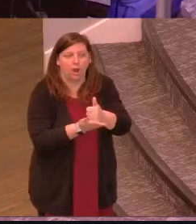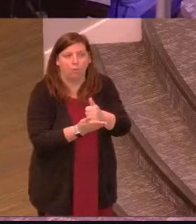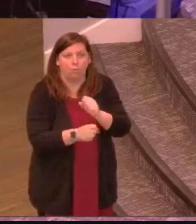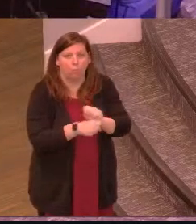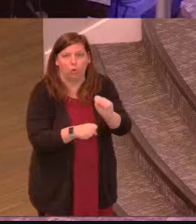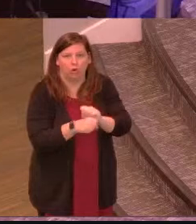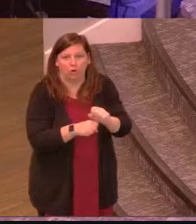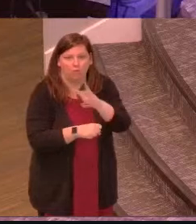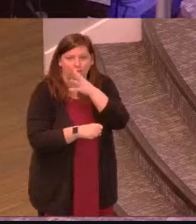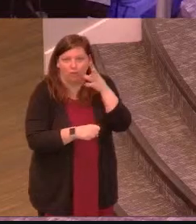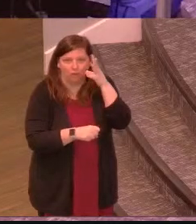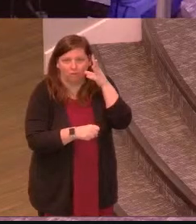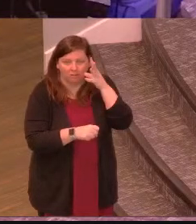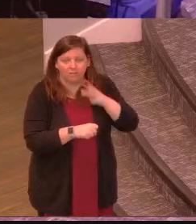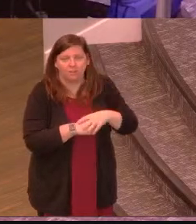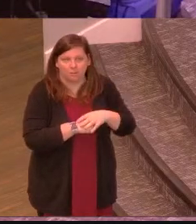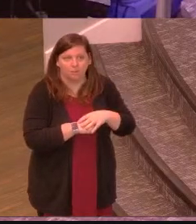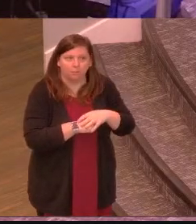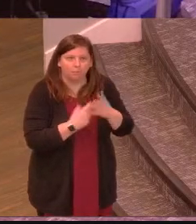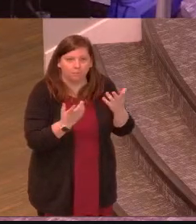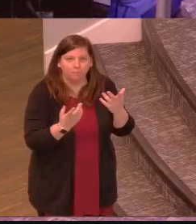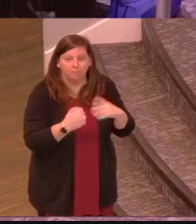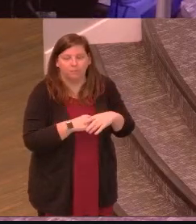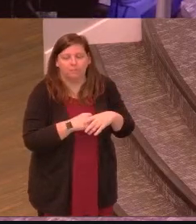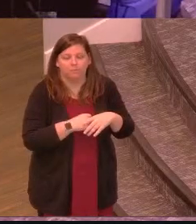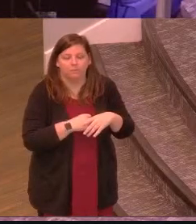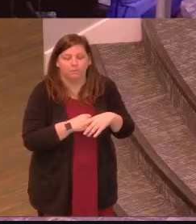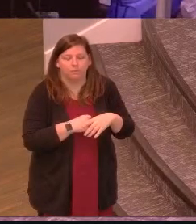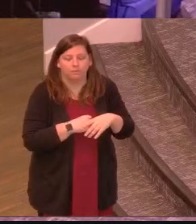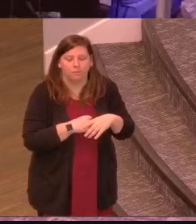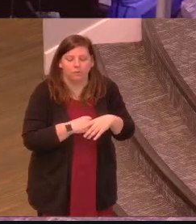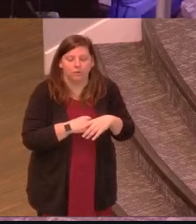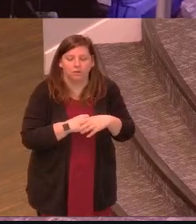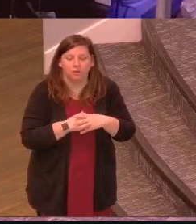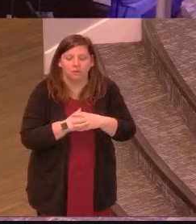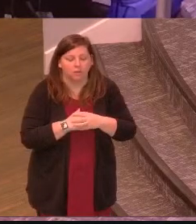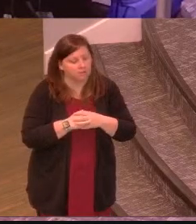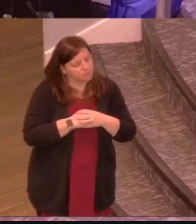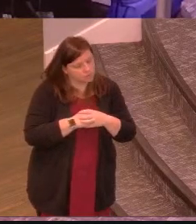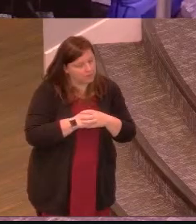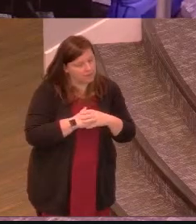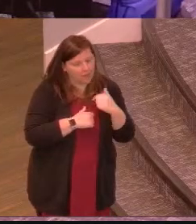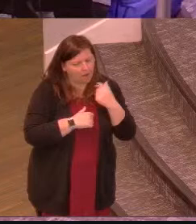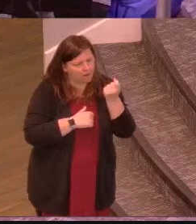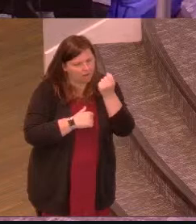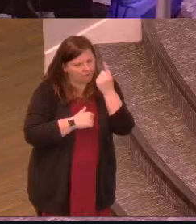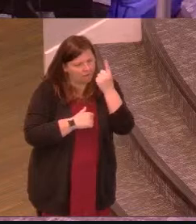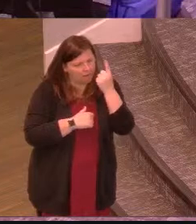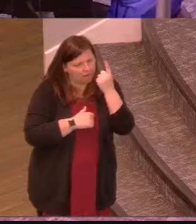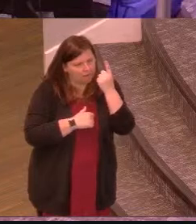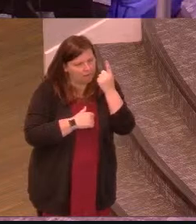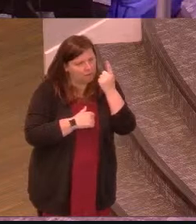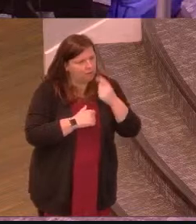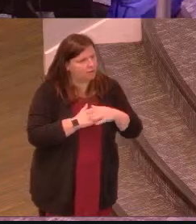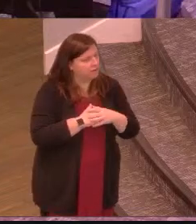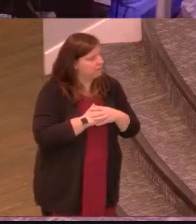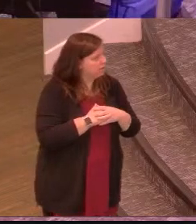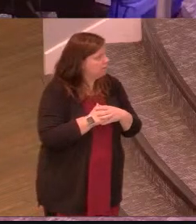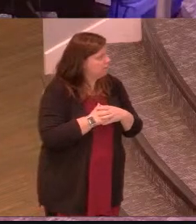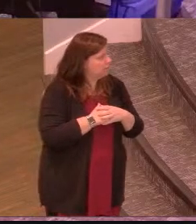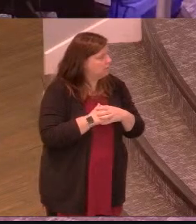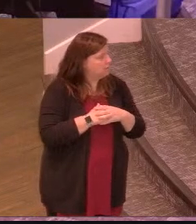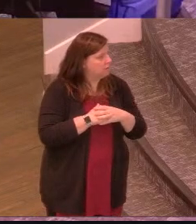by the time the crops were coming in. I don't understand why there's not more thought